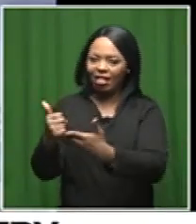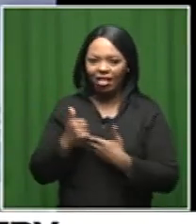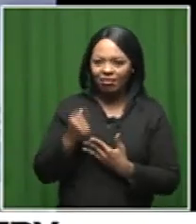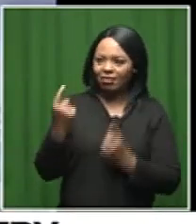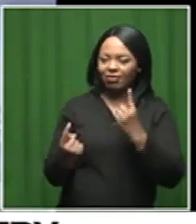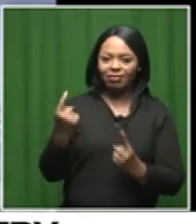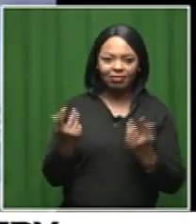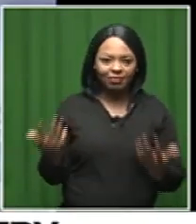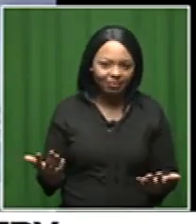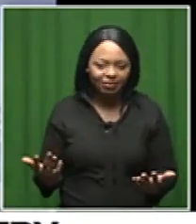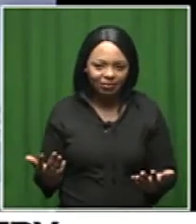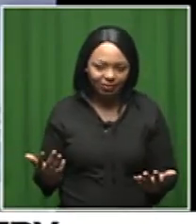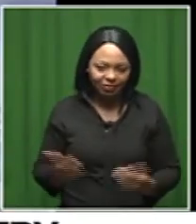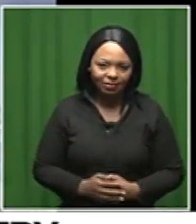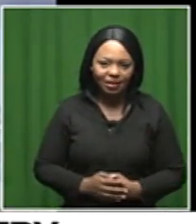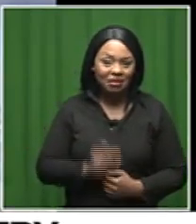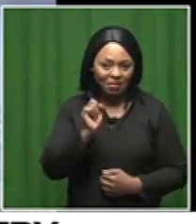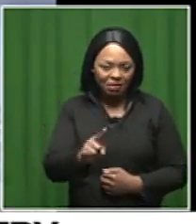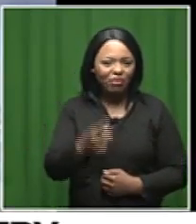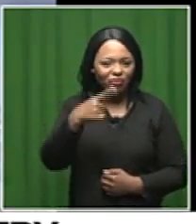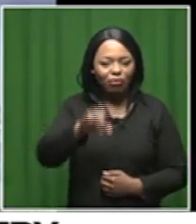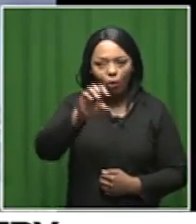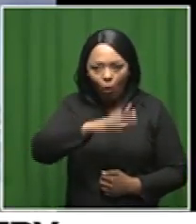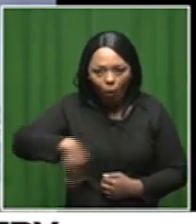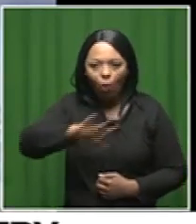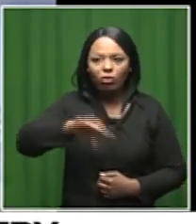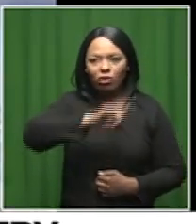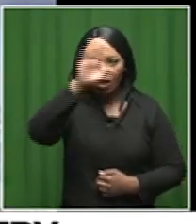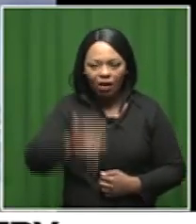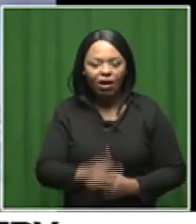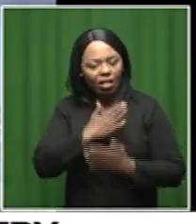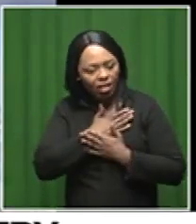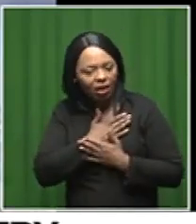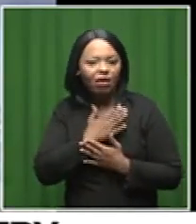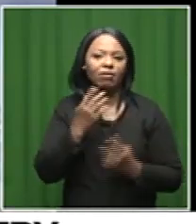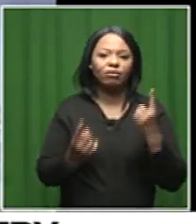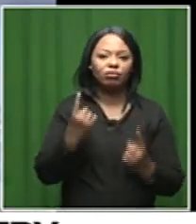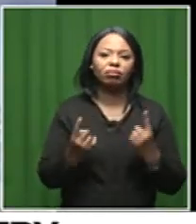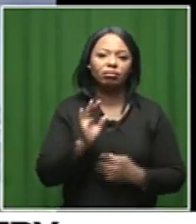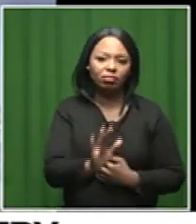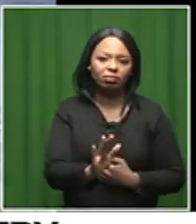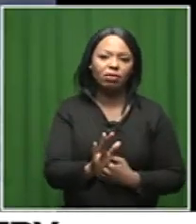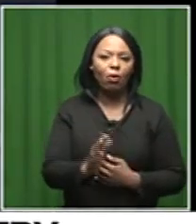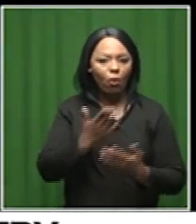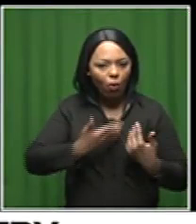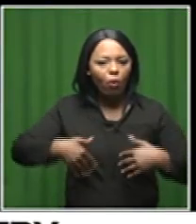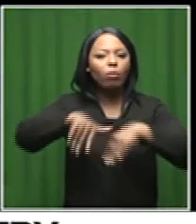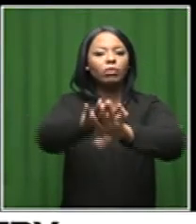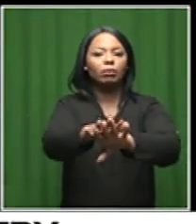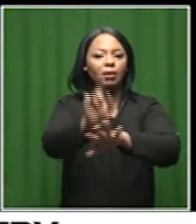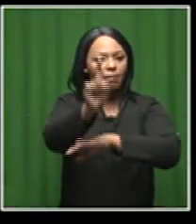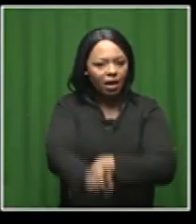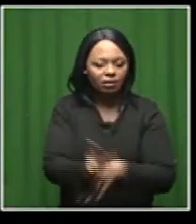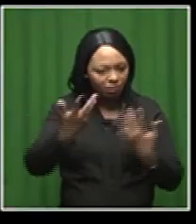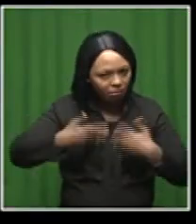South Africans, our citizenry, our love for one another, and the fact that here we really all need to pull together